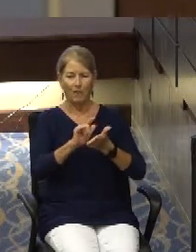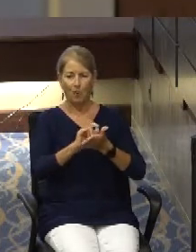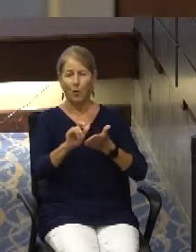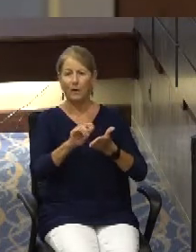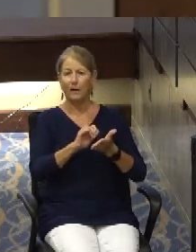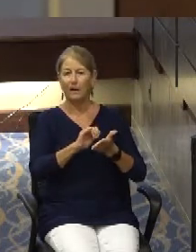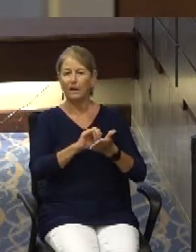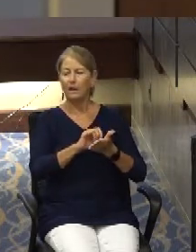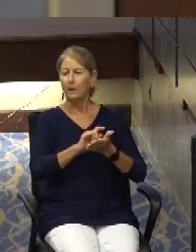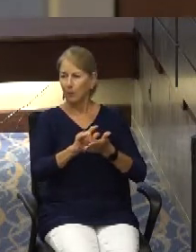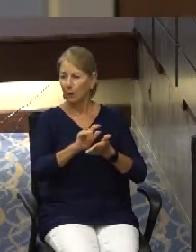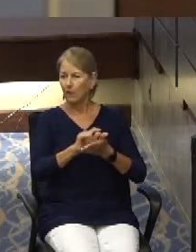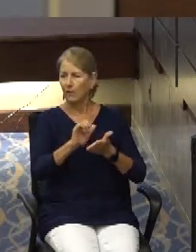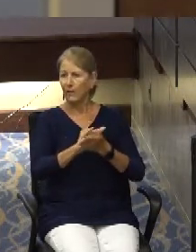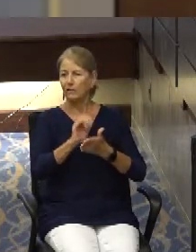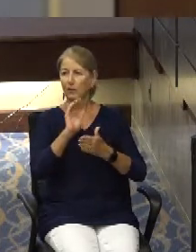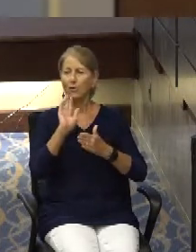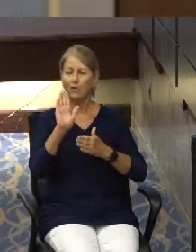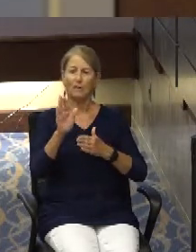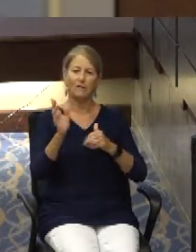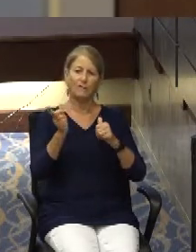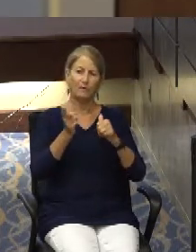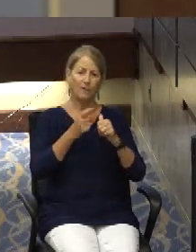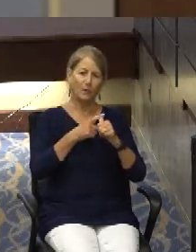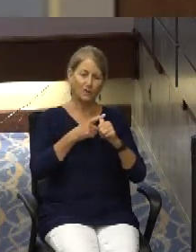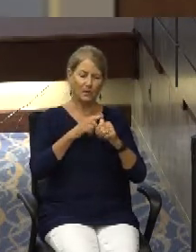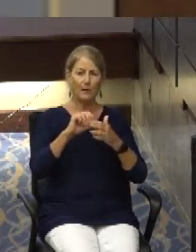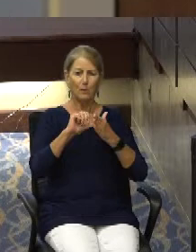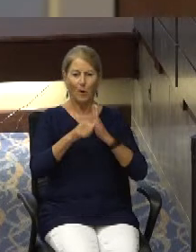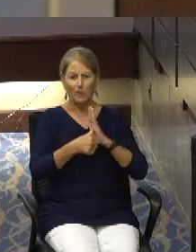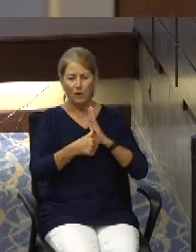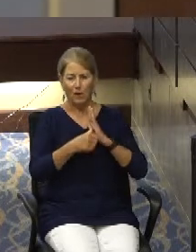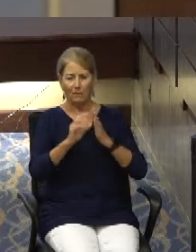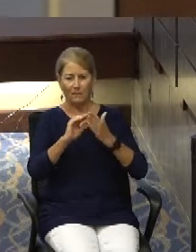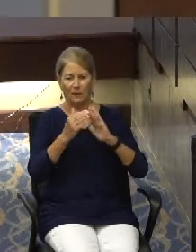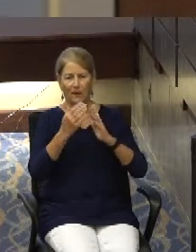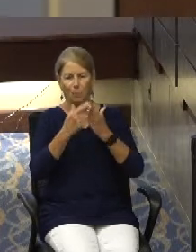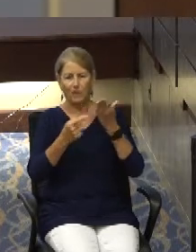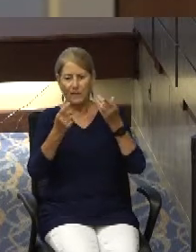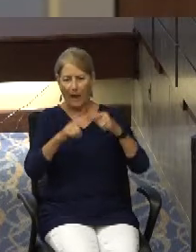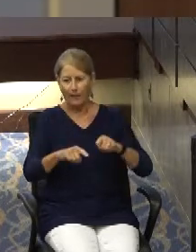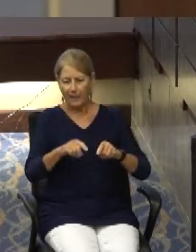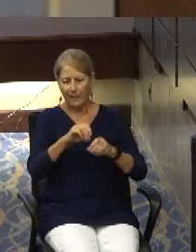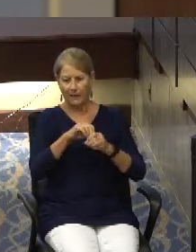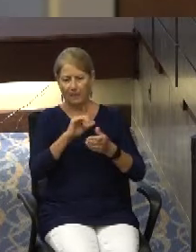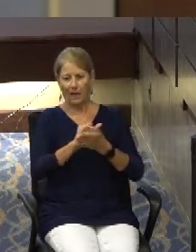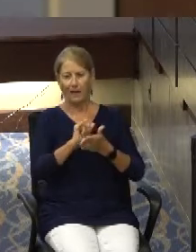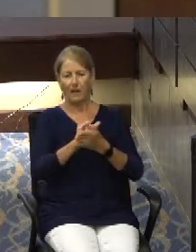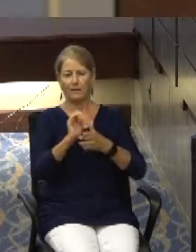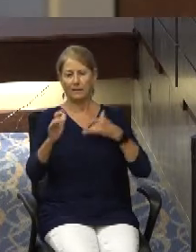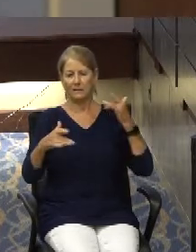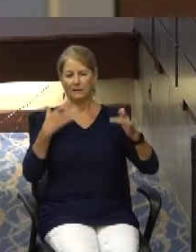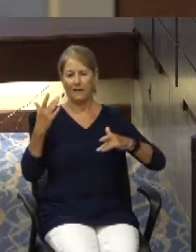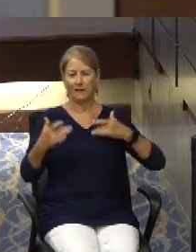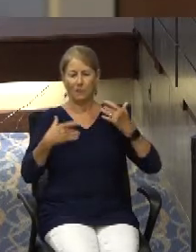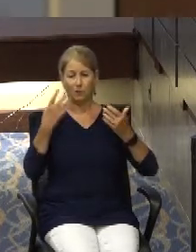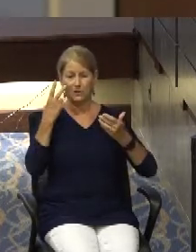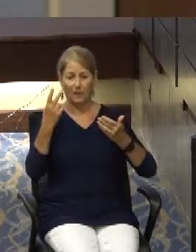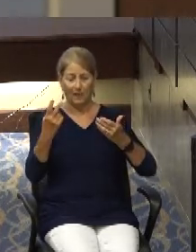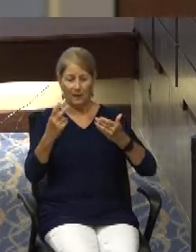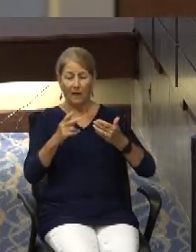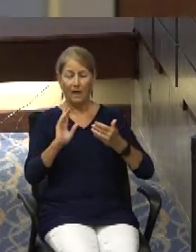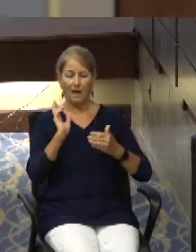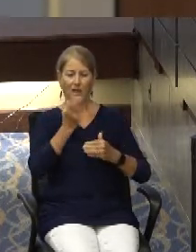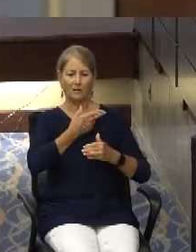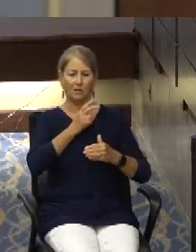first impression of a city and what's happening in it. And I'm so excited to see us truly be looking at reflecting who we are